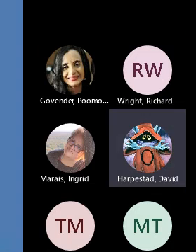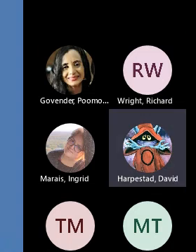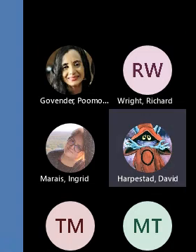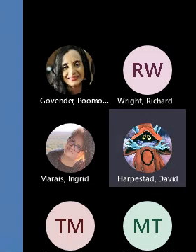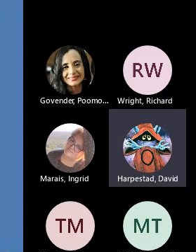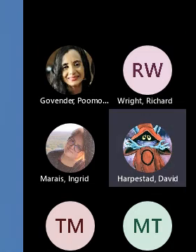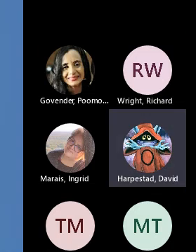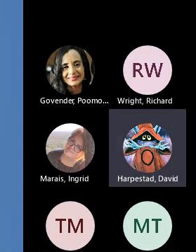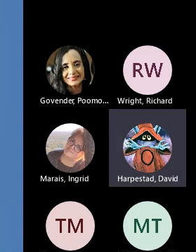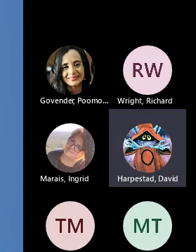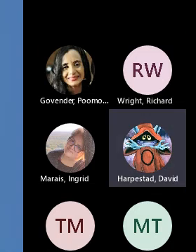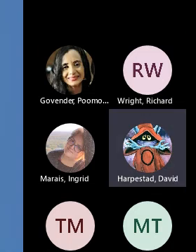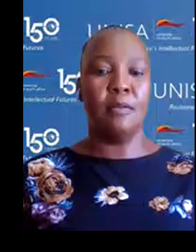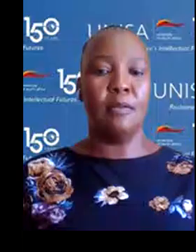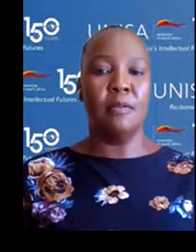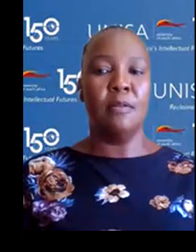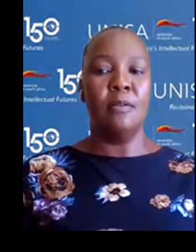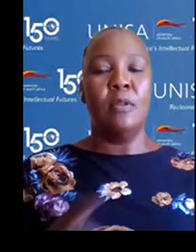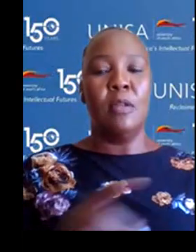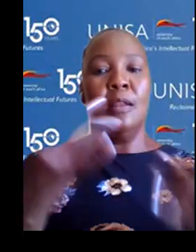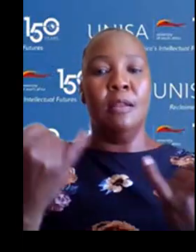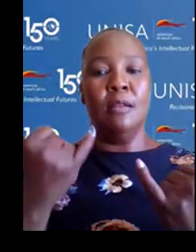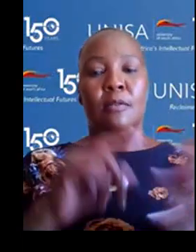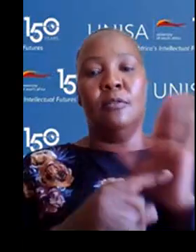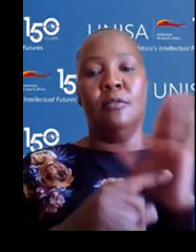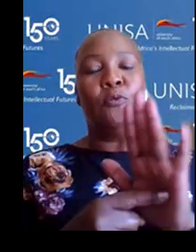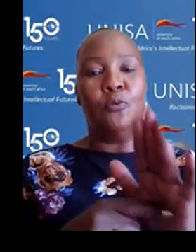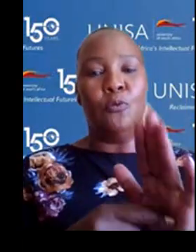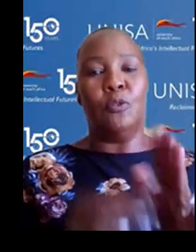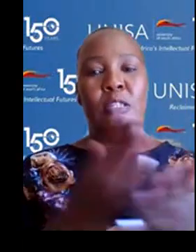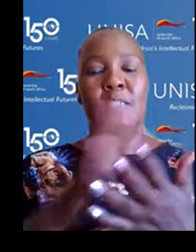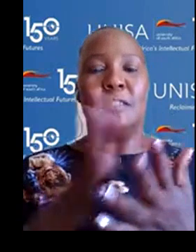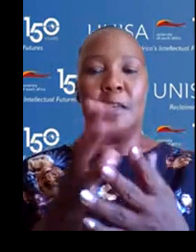Okay, because now I need to show you guys some cool stuff.